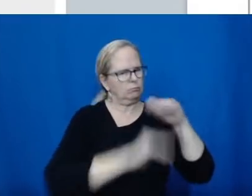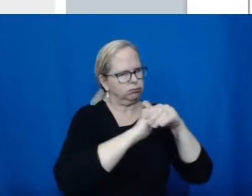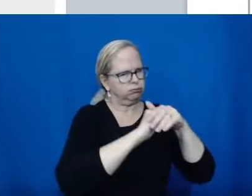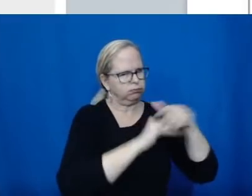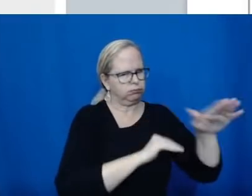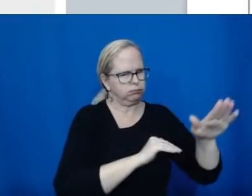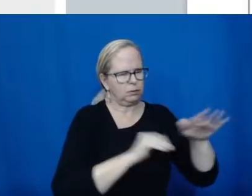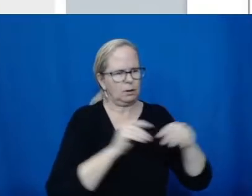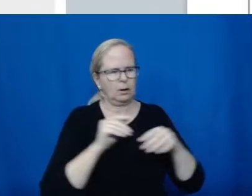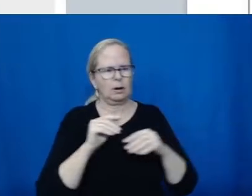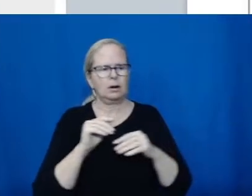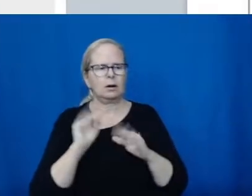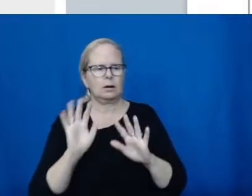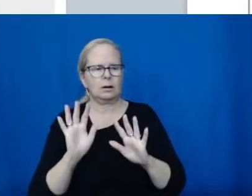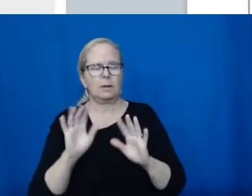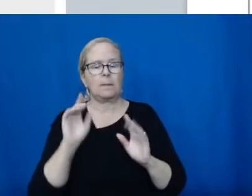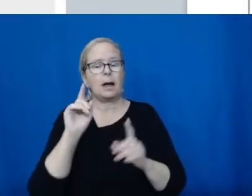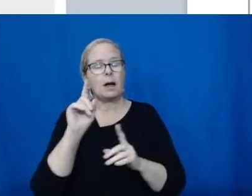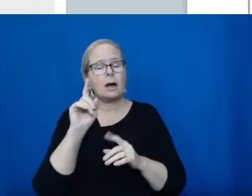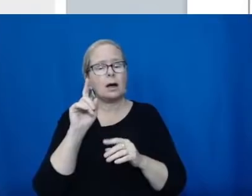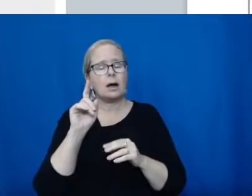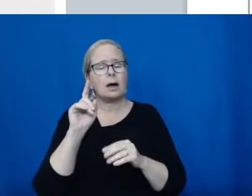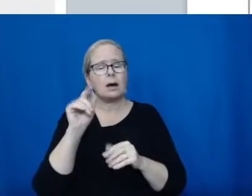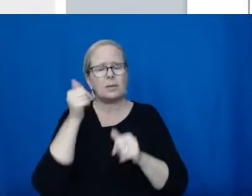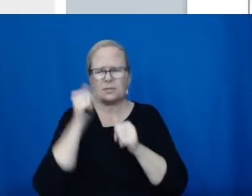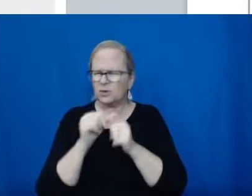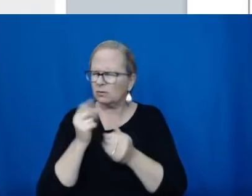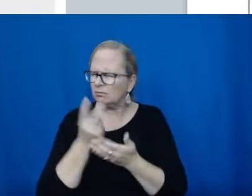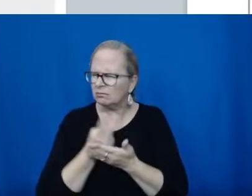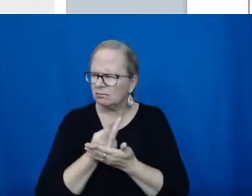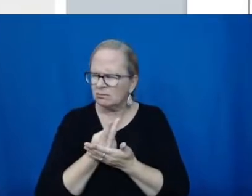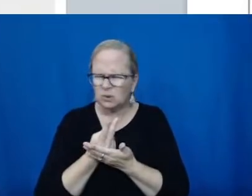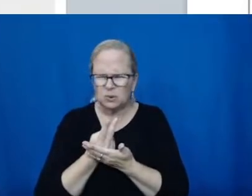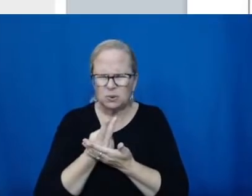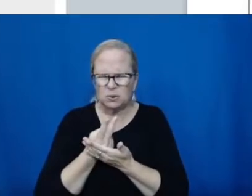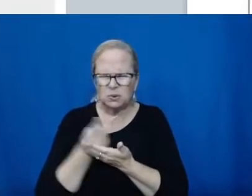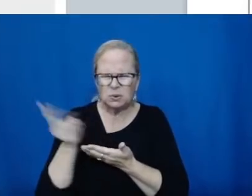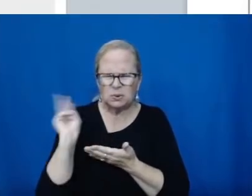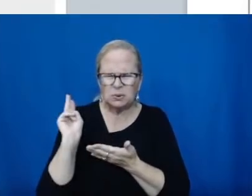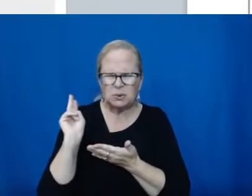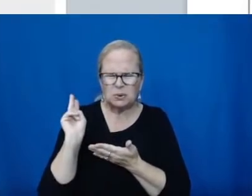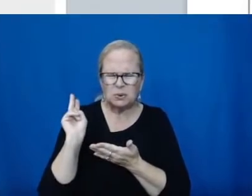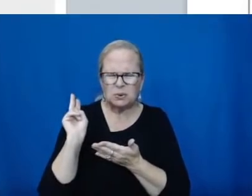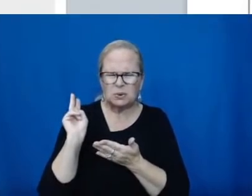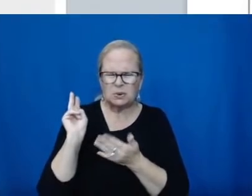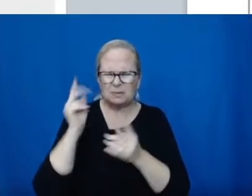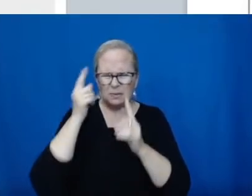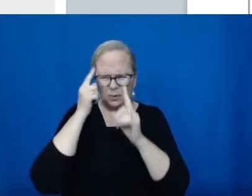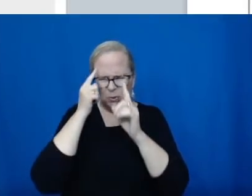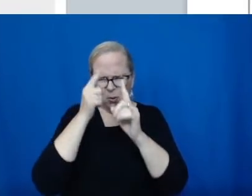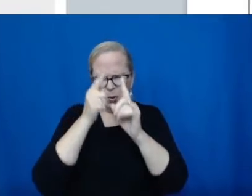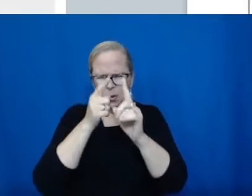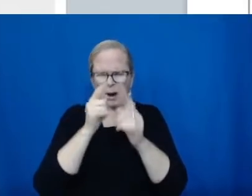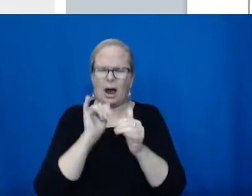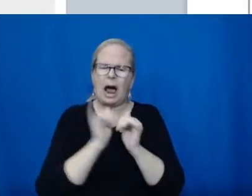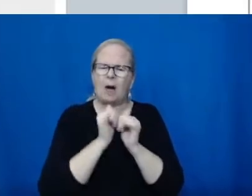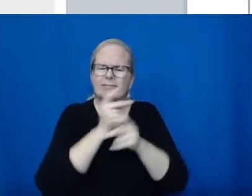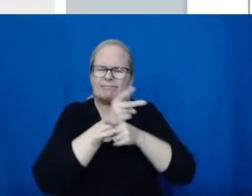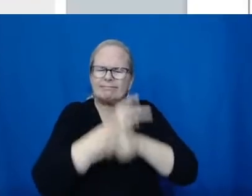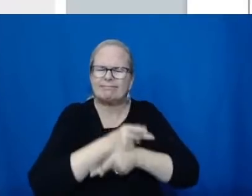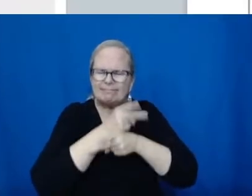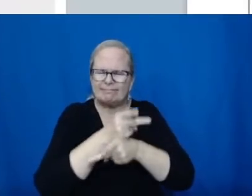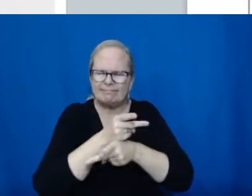and about the non-ICU wards able to offer the full goals of care, including R1, which is resuscitate me using every means